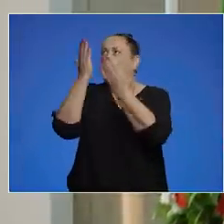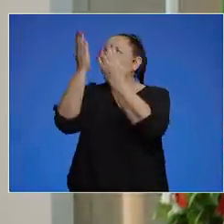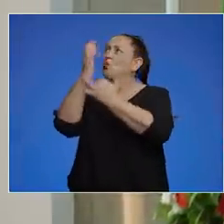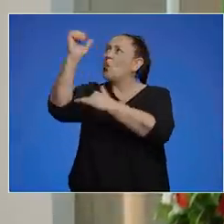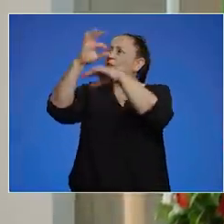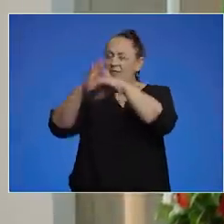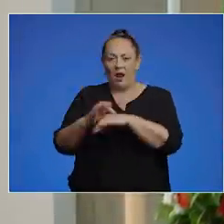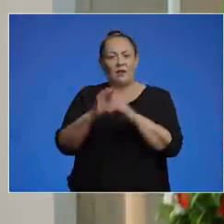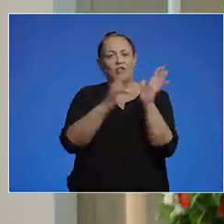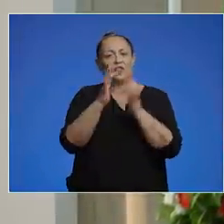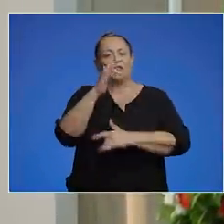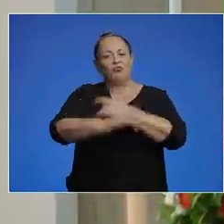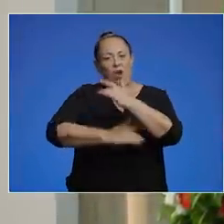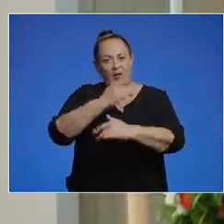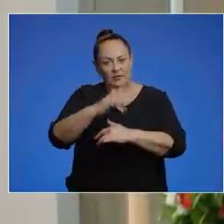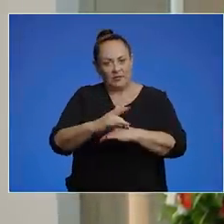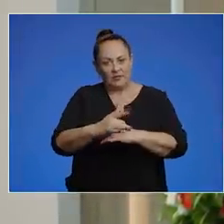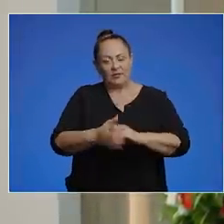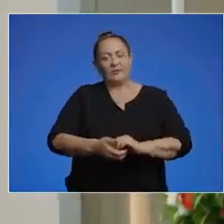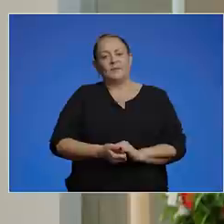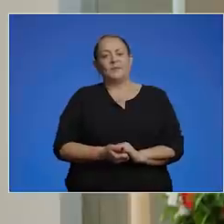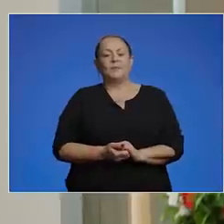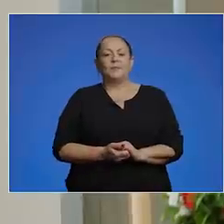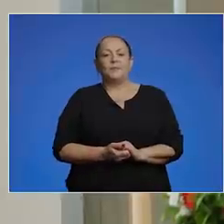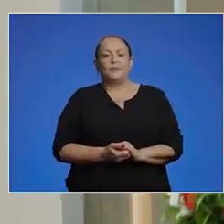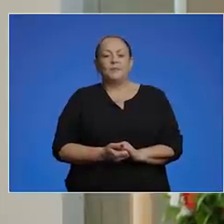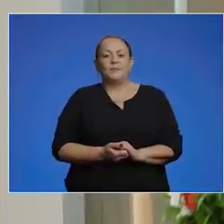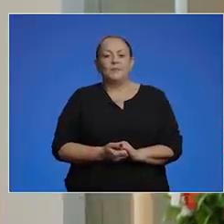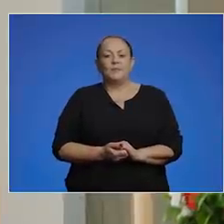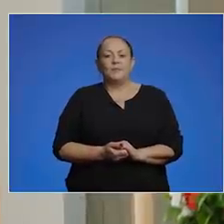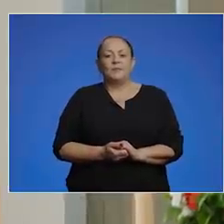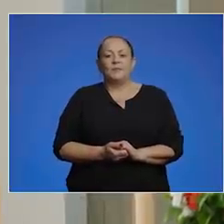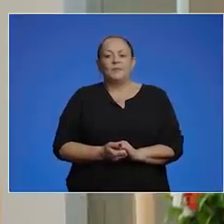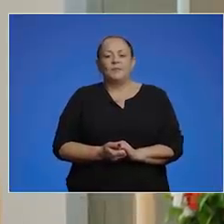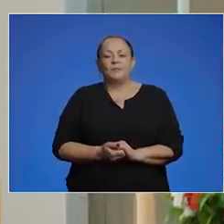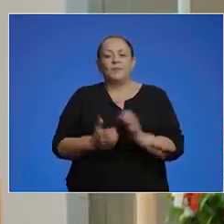and glorify you through your Son, Jesus Christ.